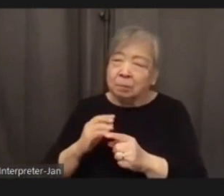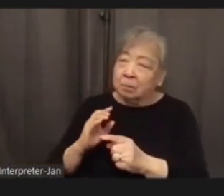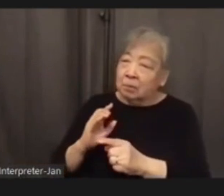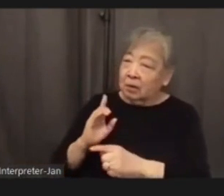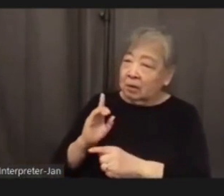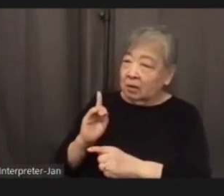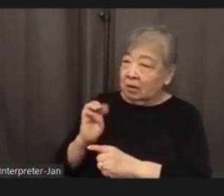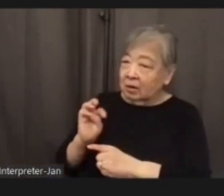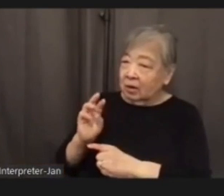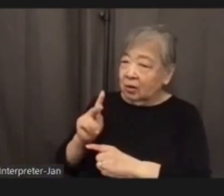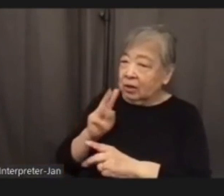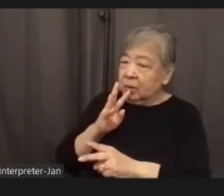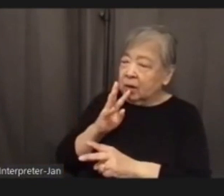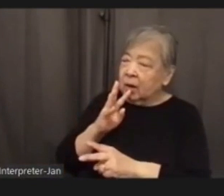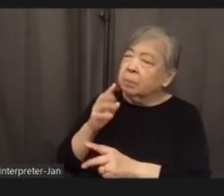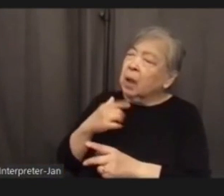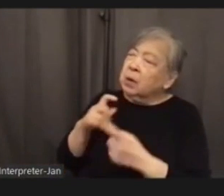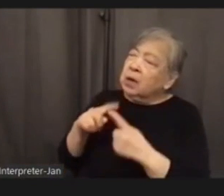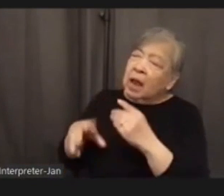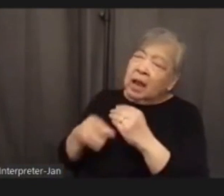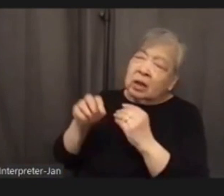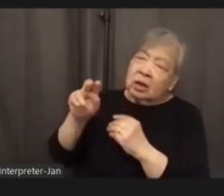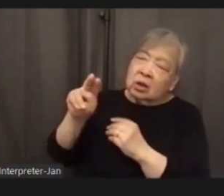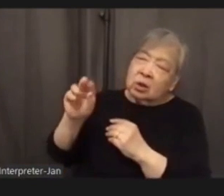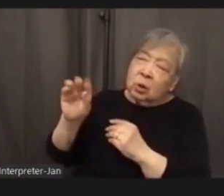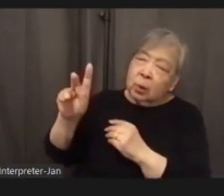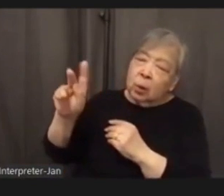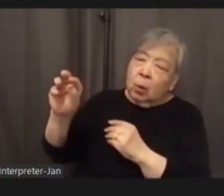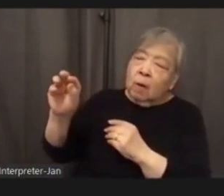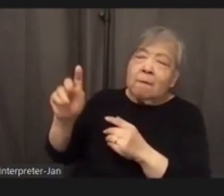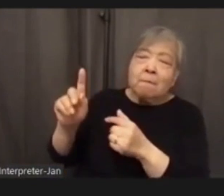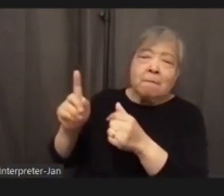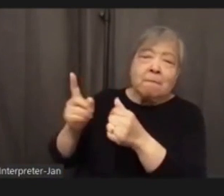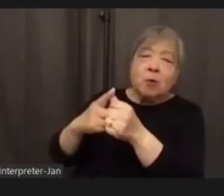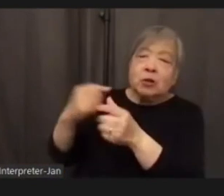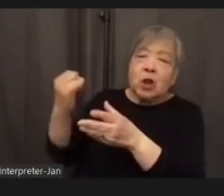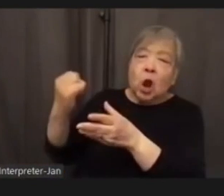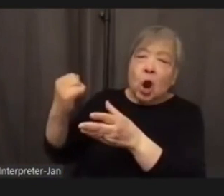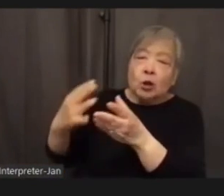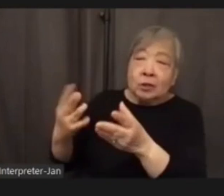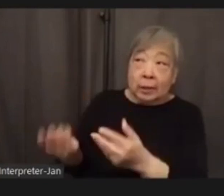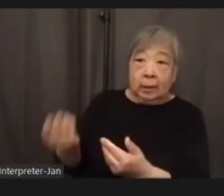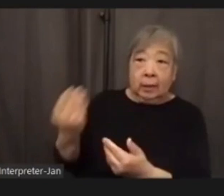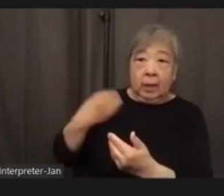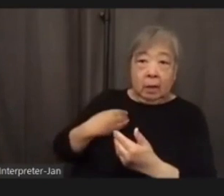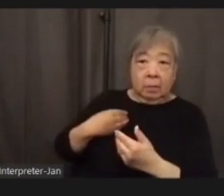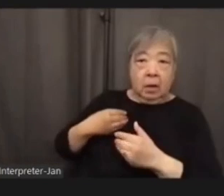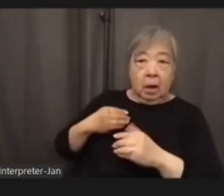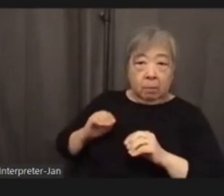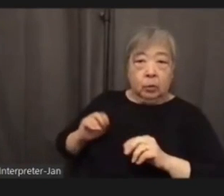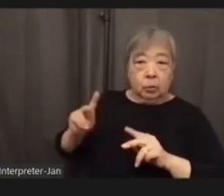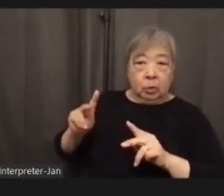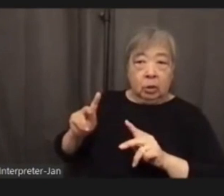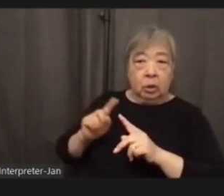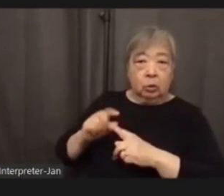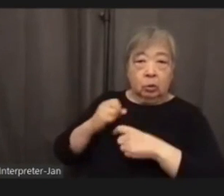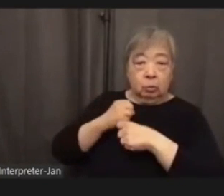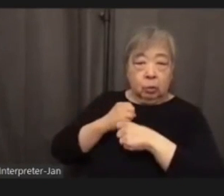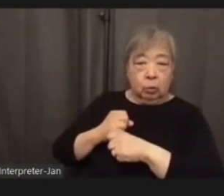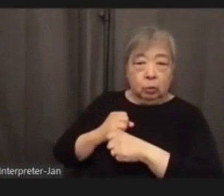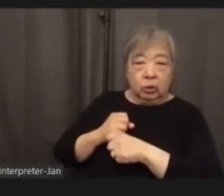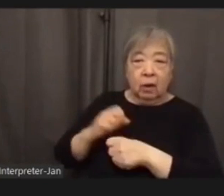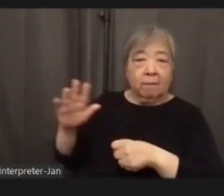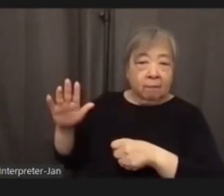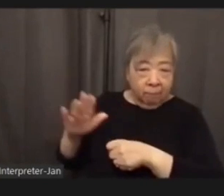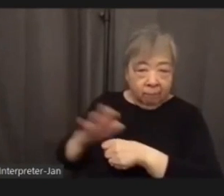quickly add, Nobuko was the first person to give me, first artist to give me an opportunity to produce a full